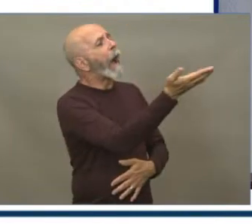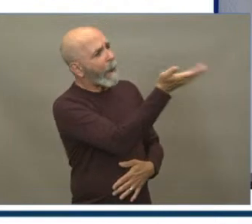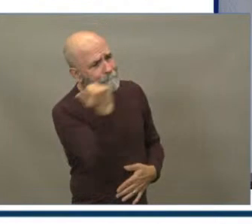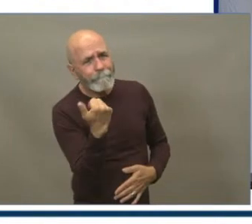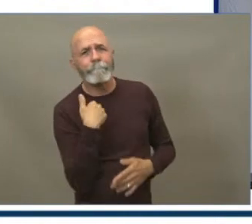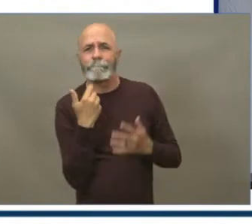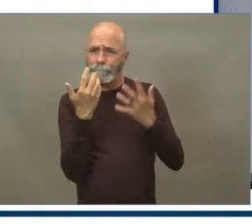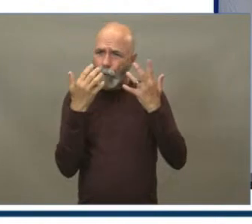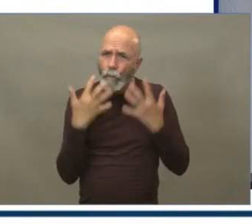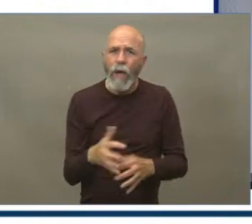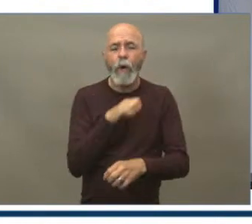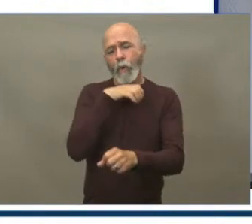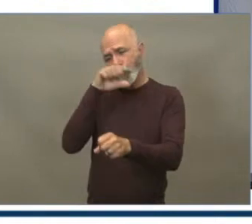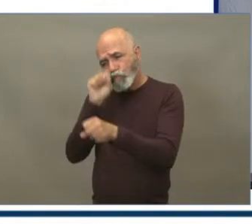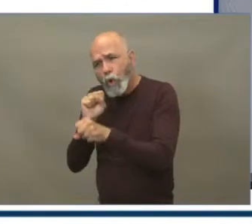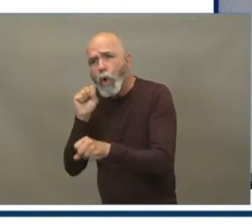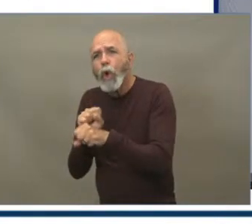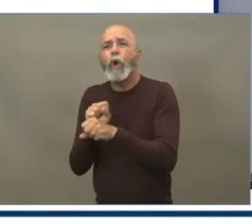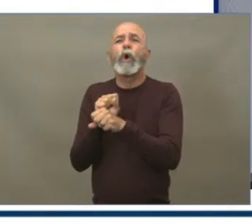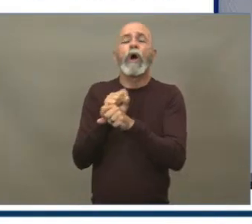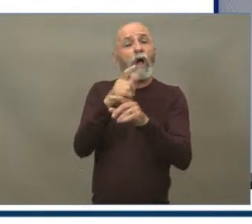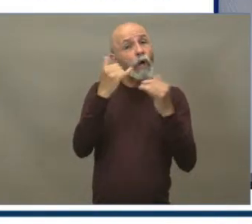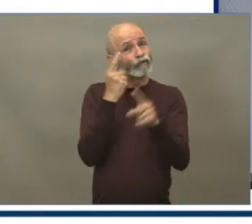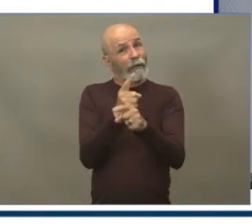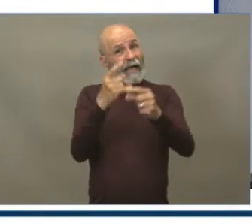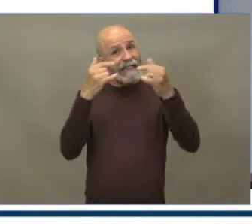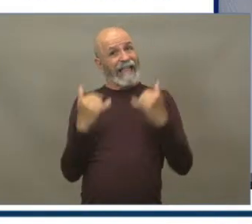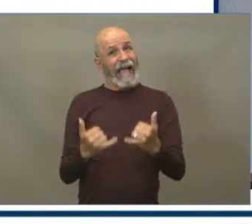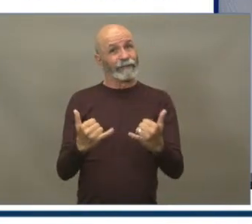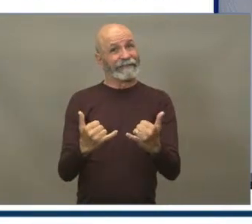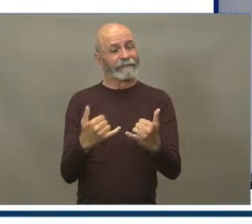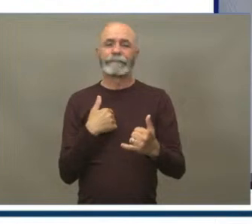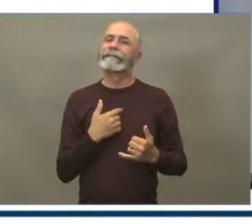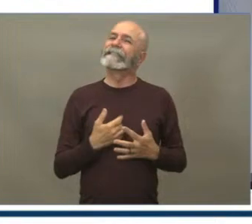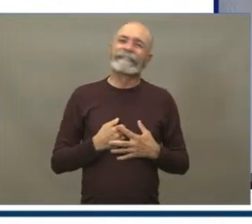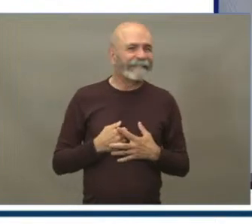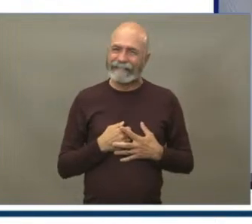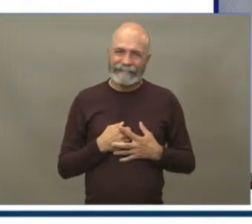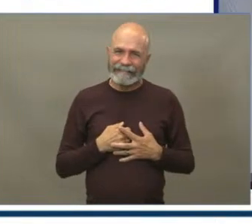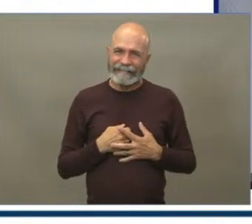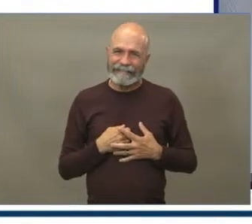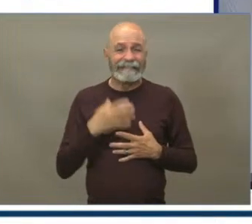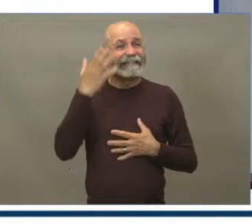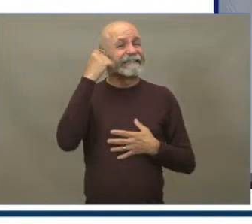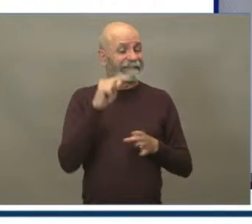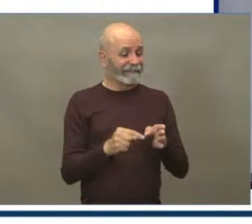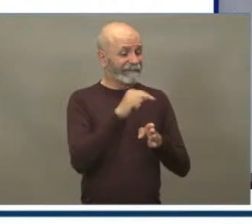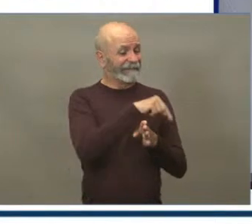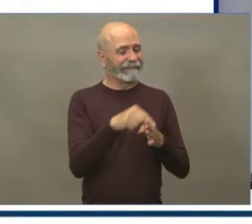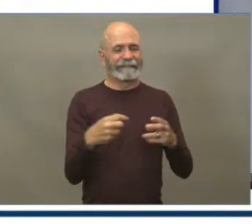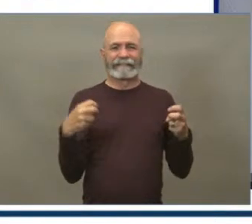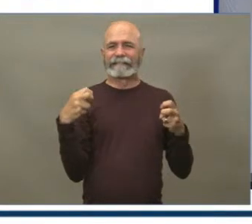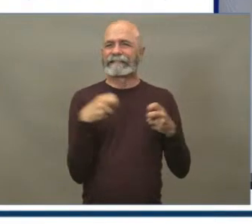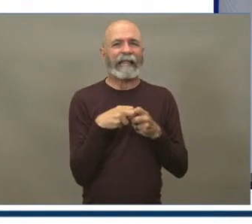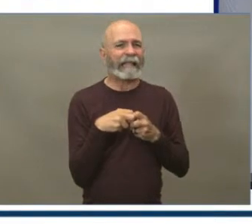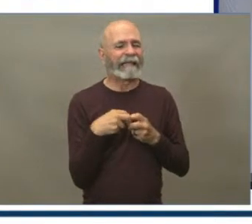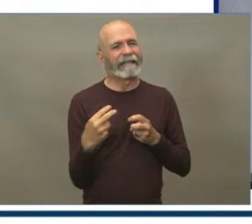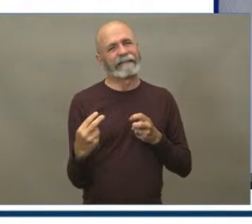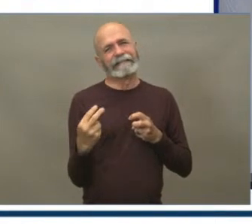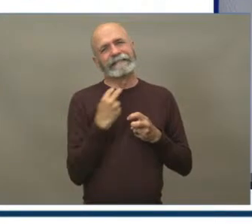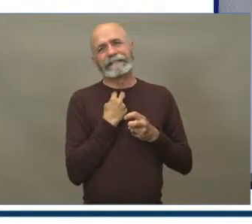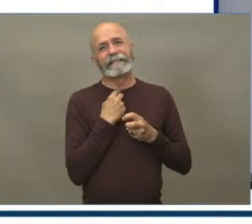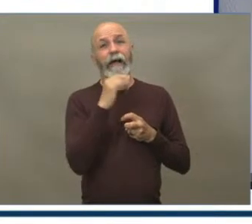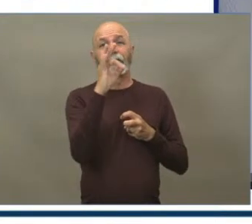this is a difficult situation now that our border is closed. Obviously, there are exceptional circumstances. You sold your house in